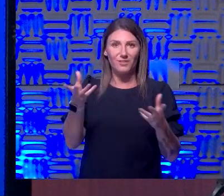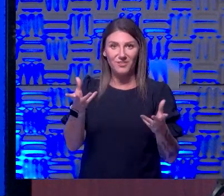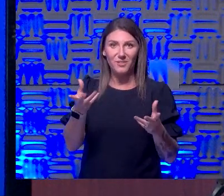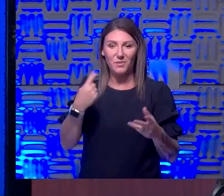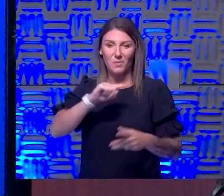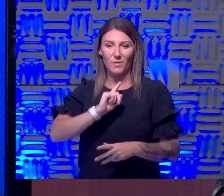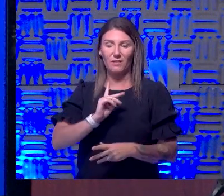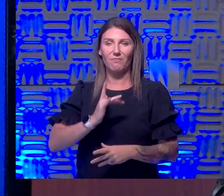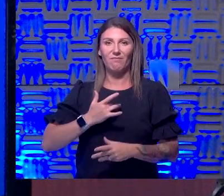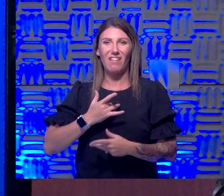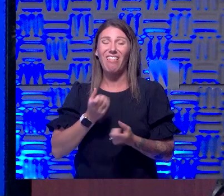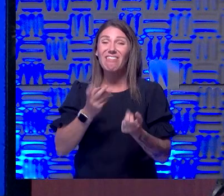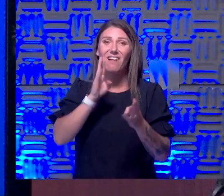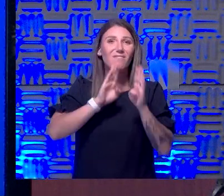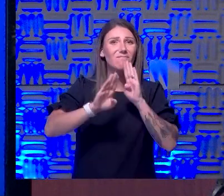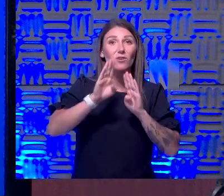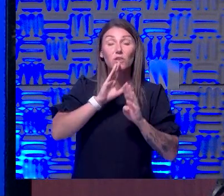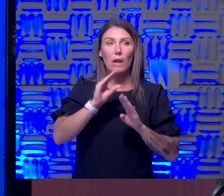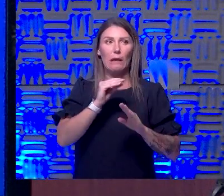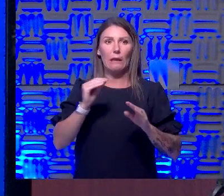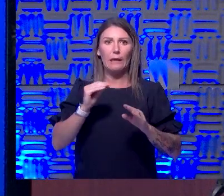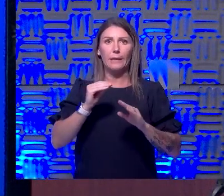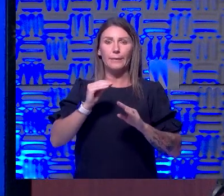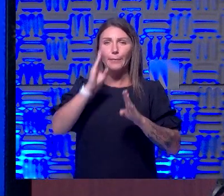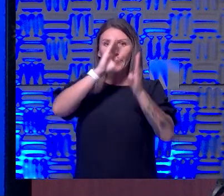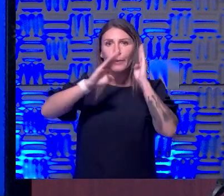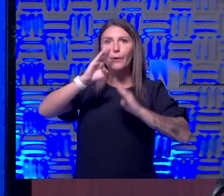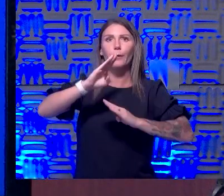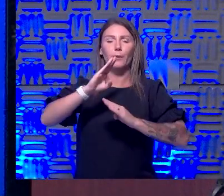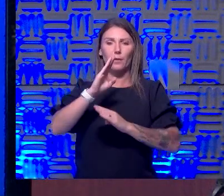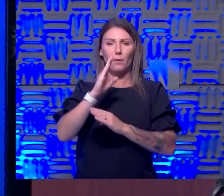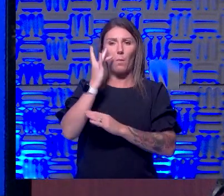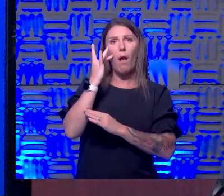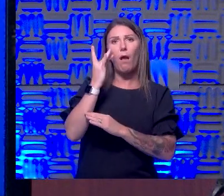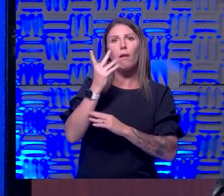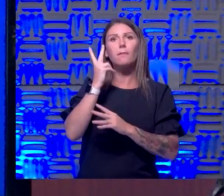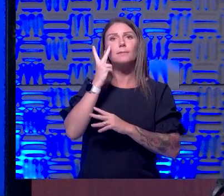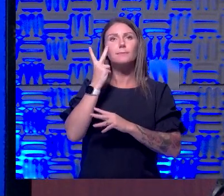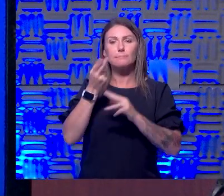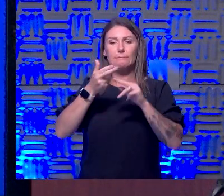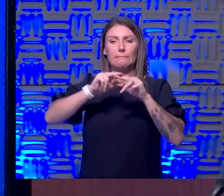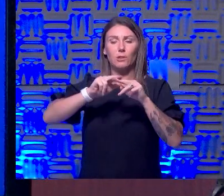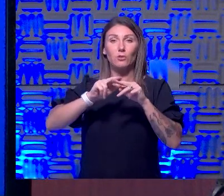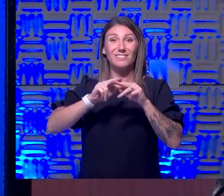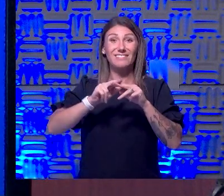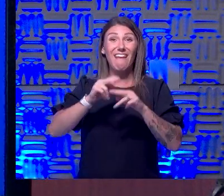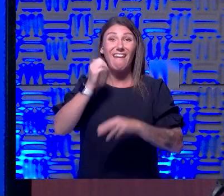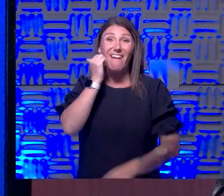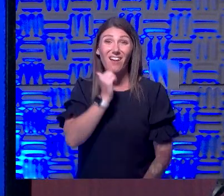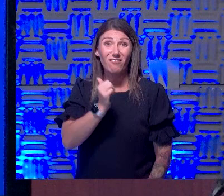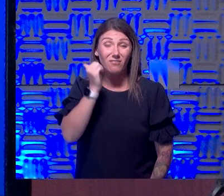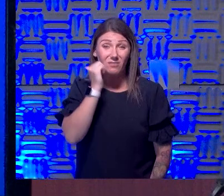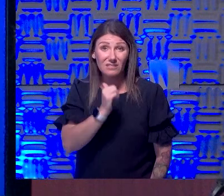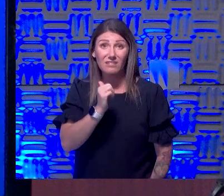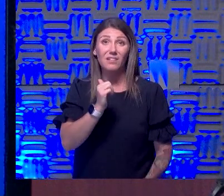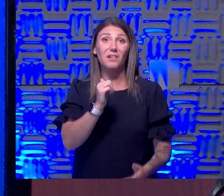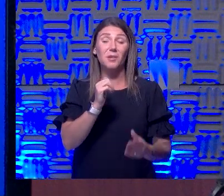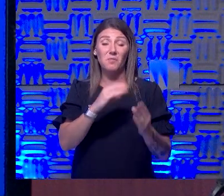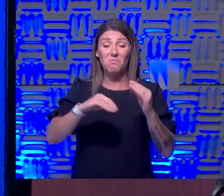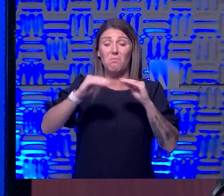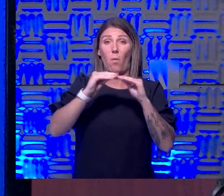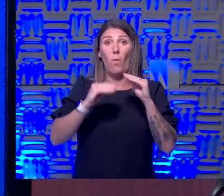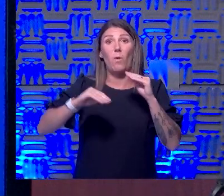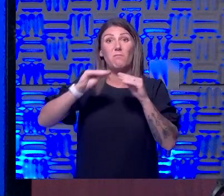that we feel a lot of frustration and alarm because we are seeing an increase almost day by day of more and